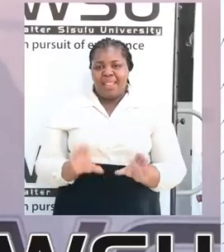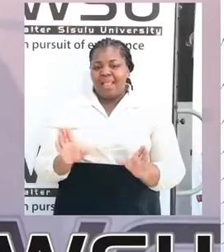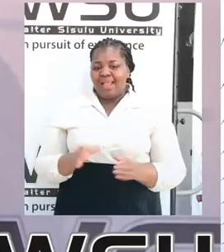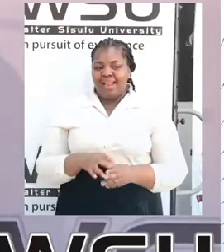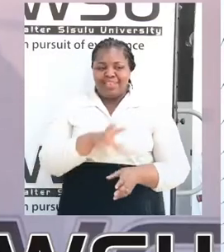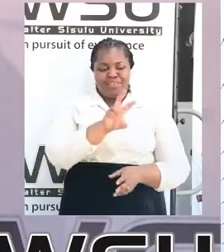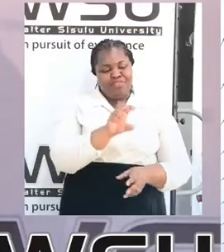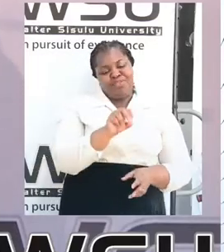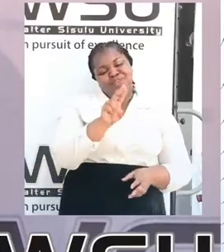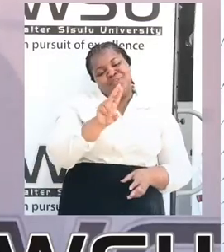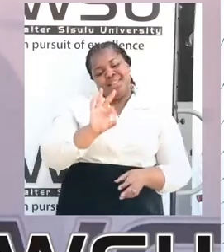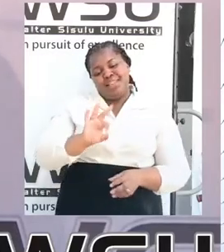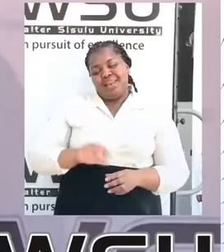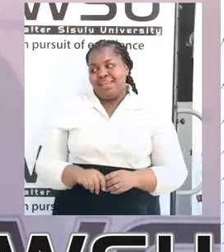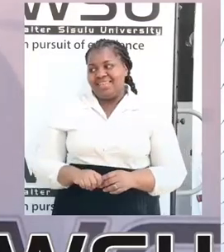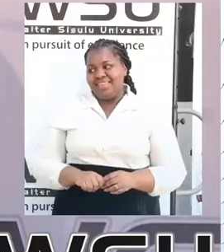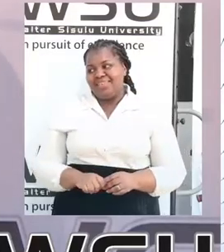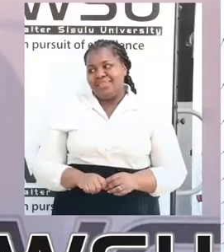of